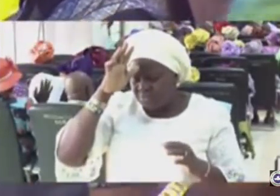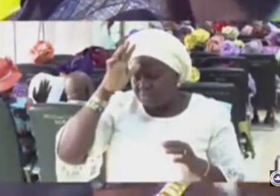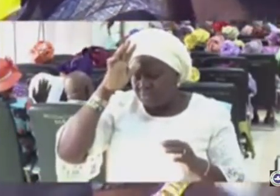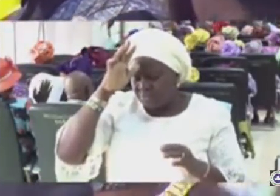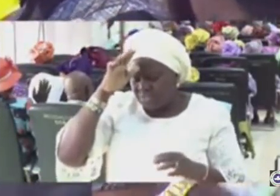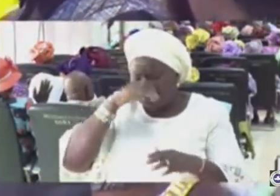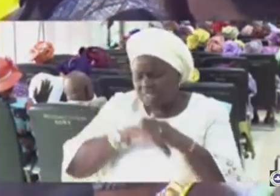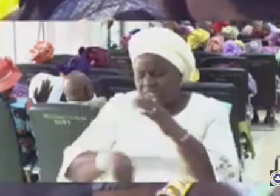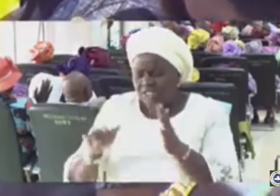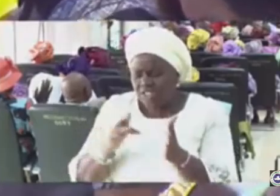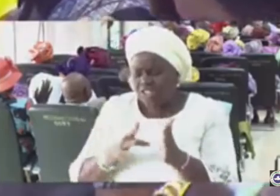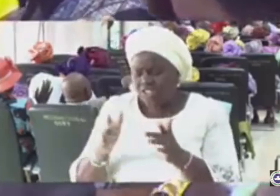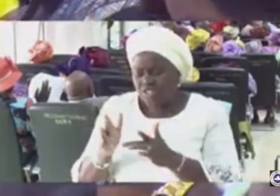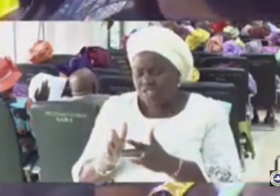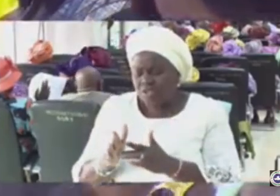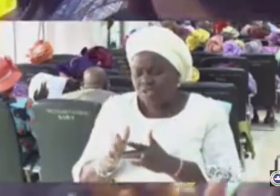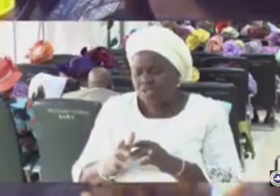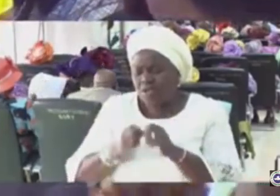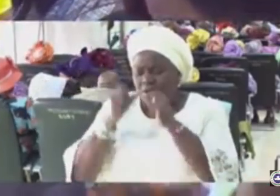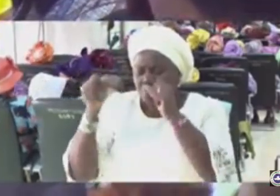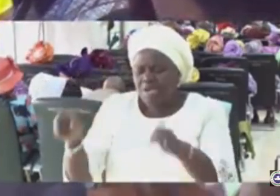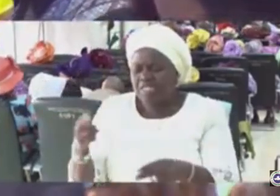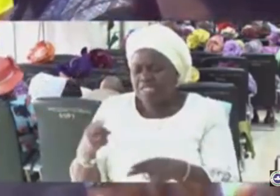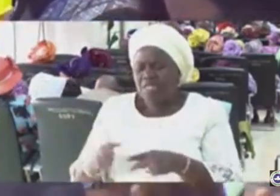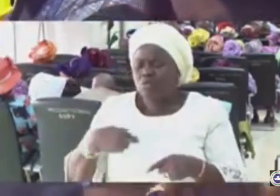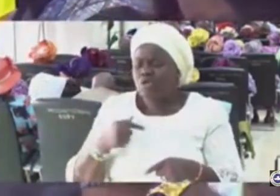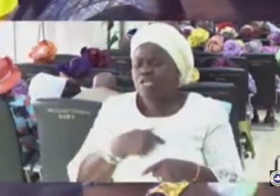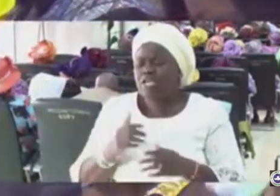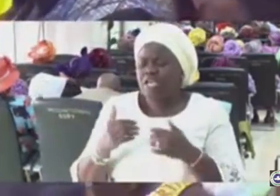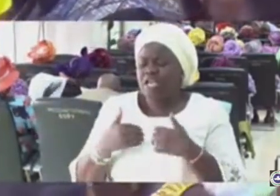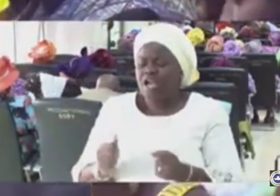In Jesus' mighty name, we have prayed.